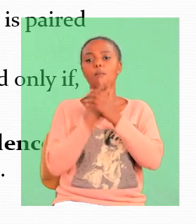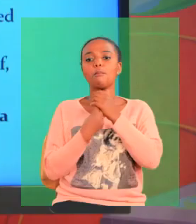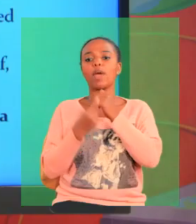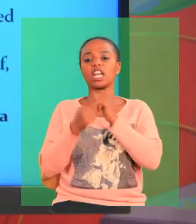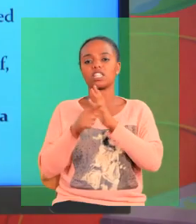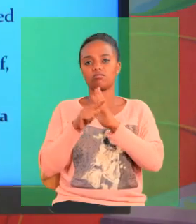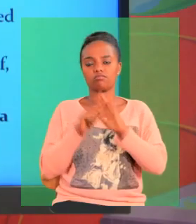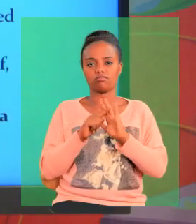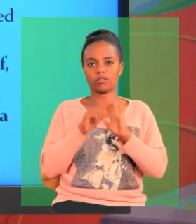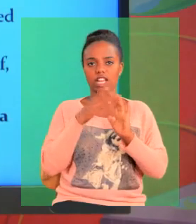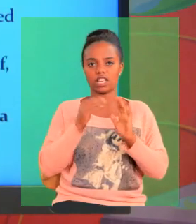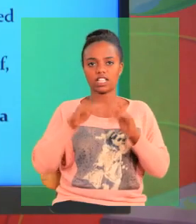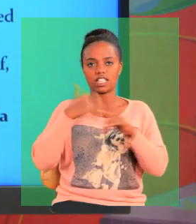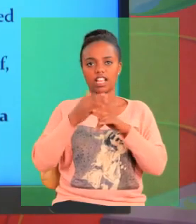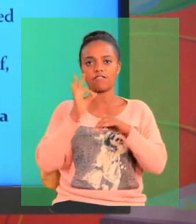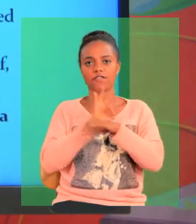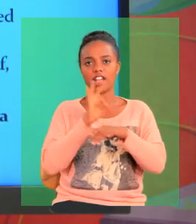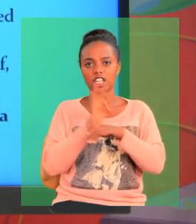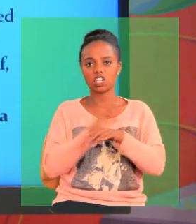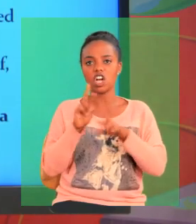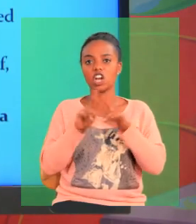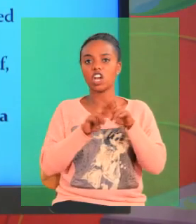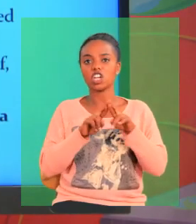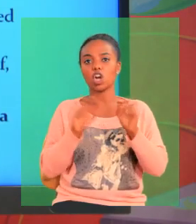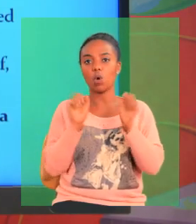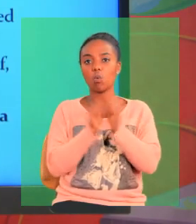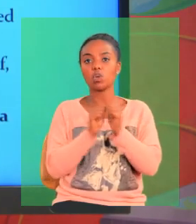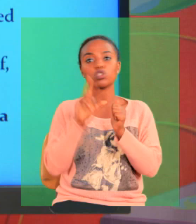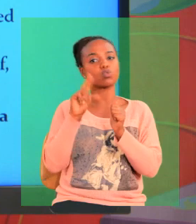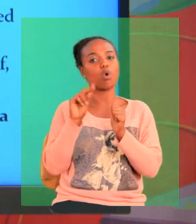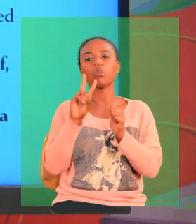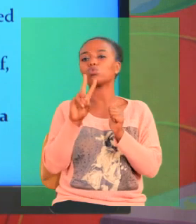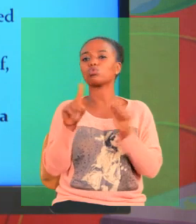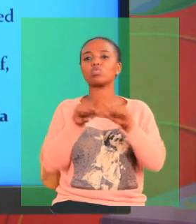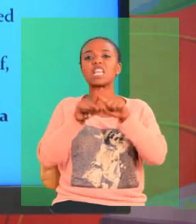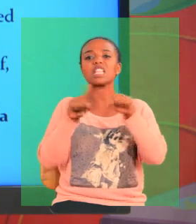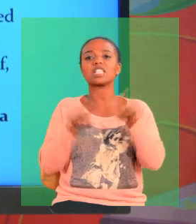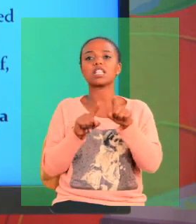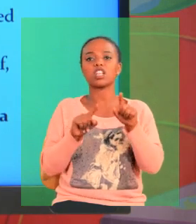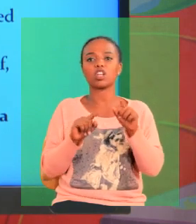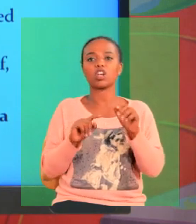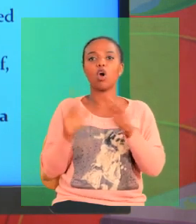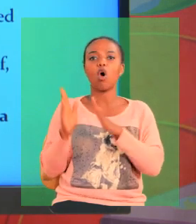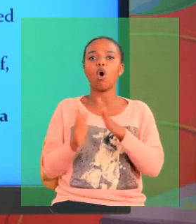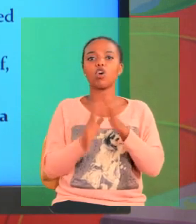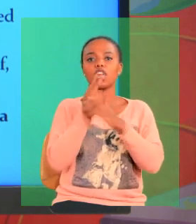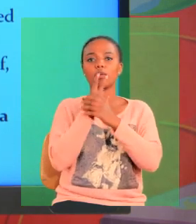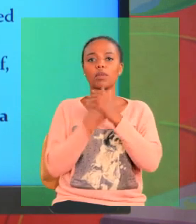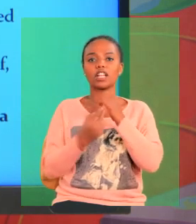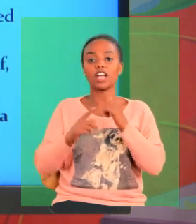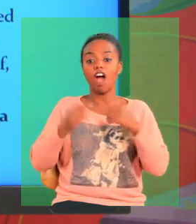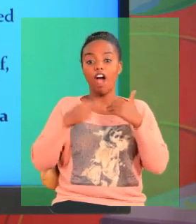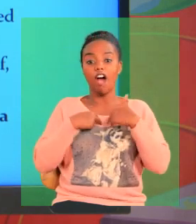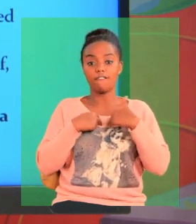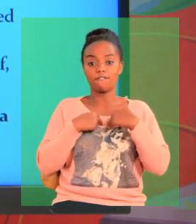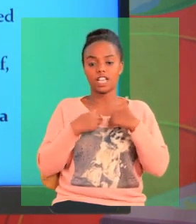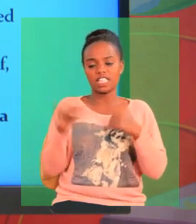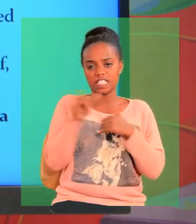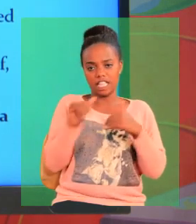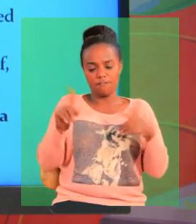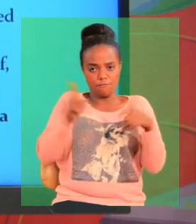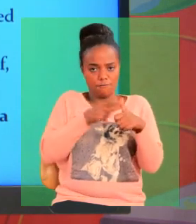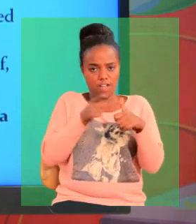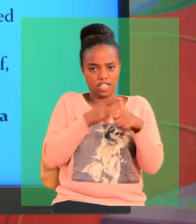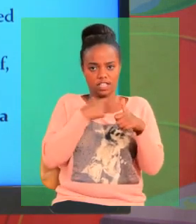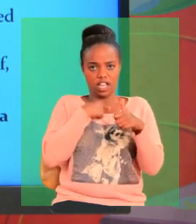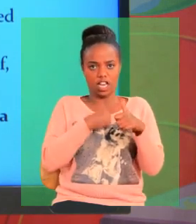And second, function is a relation in which no two distinct ordered pairs have the same first element.